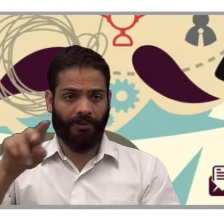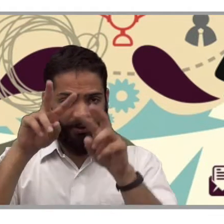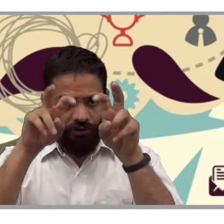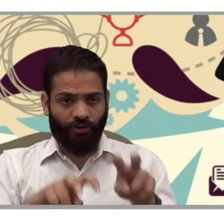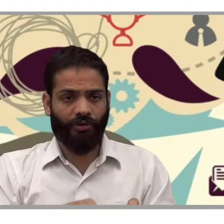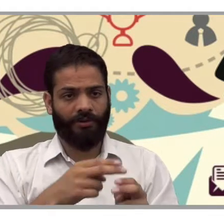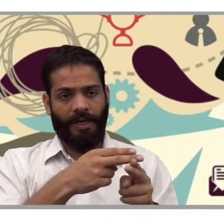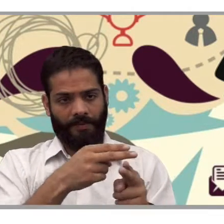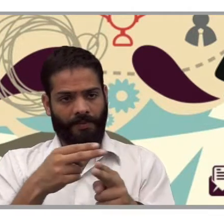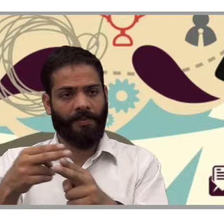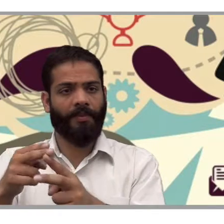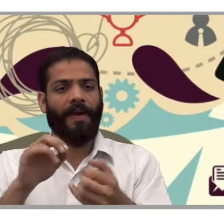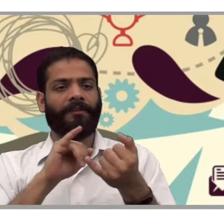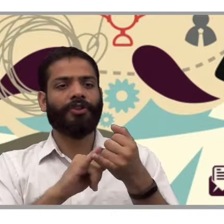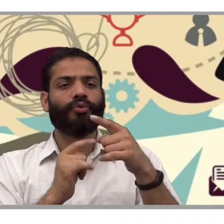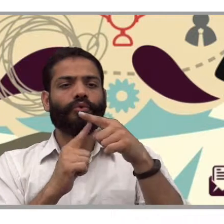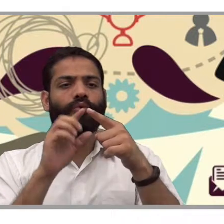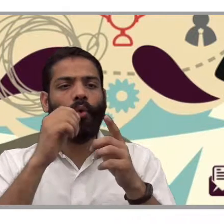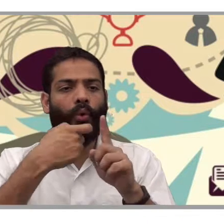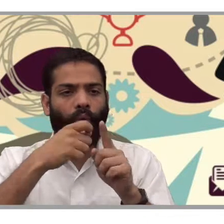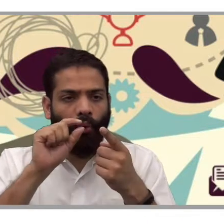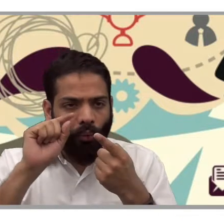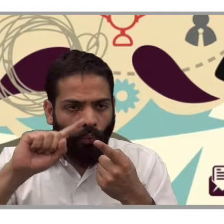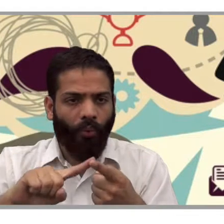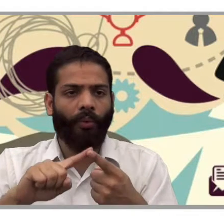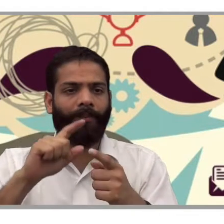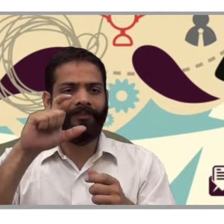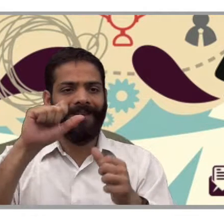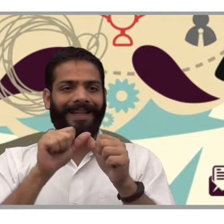verbal inflection for personal reference.